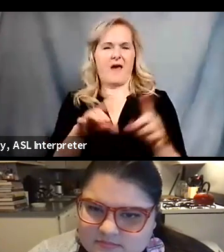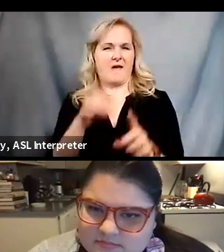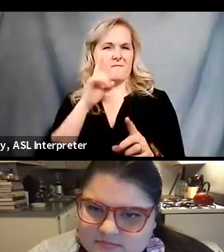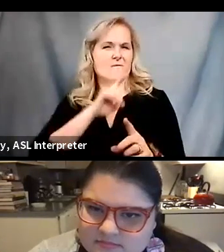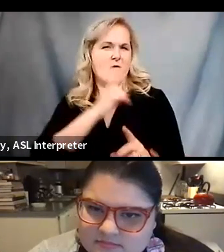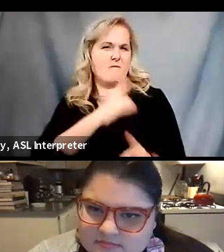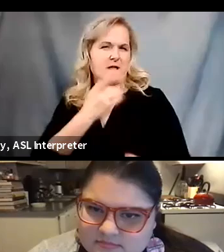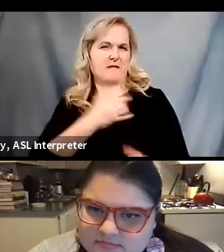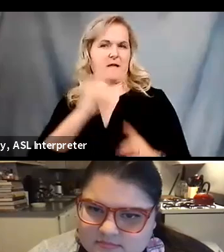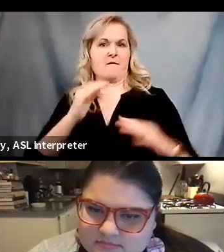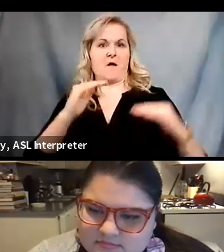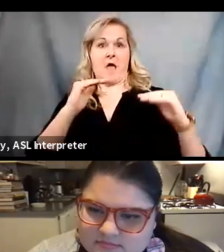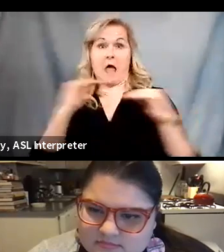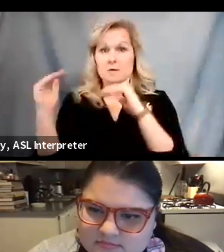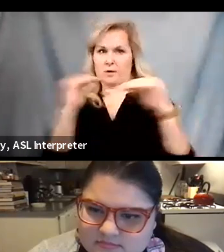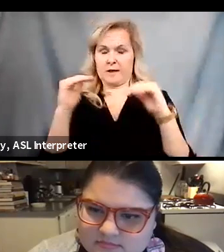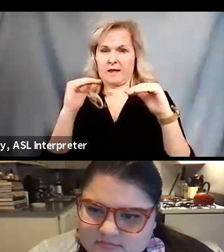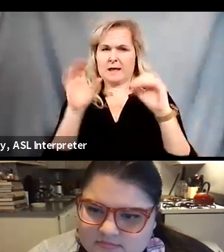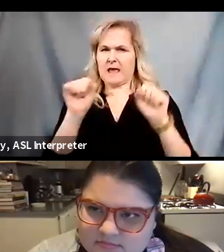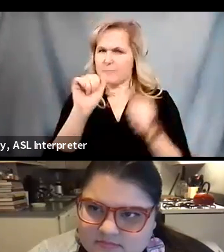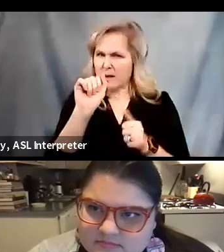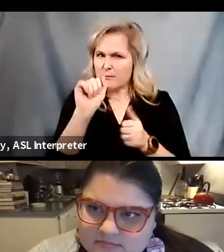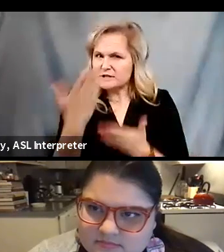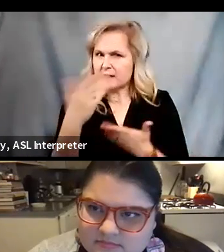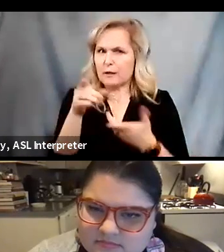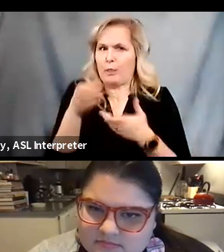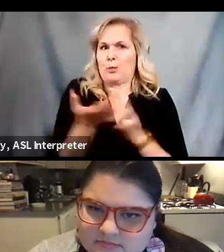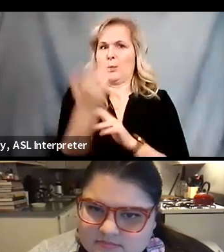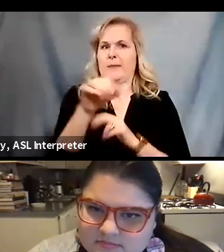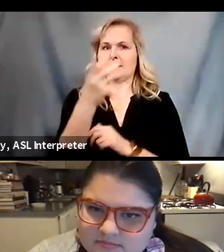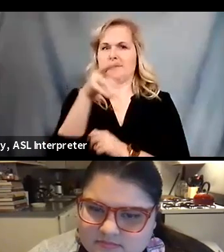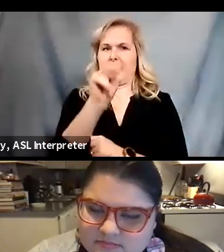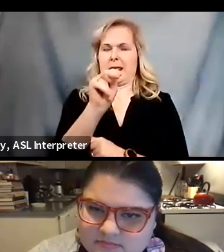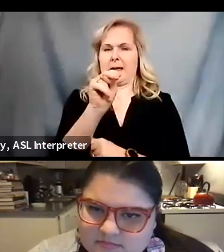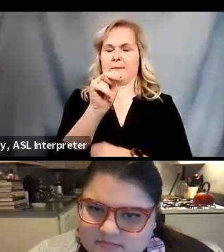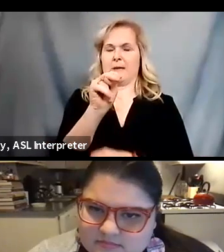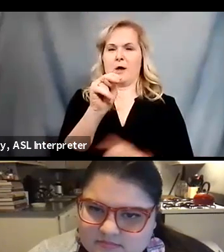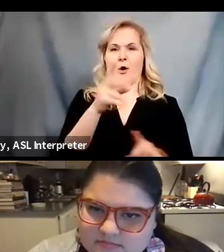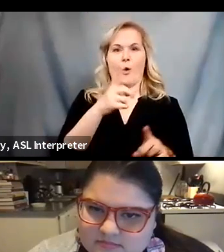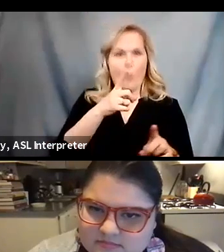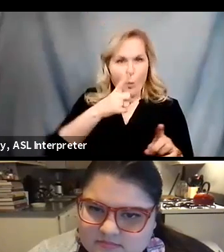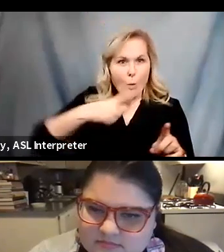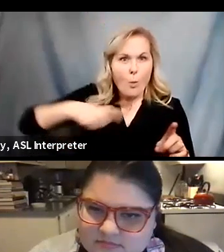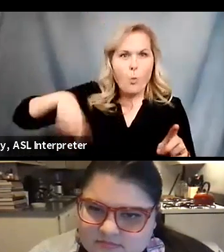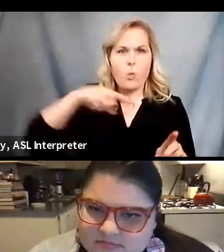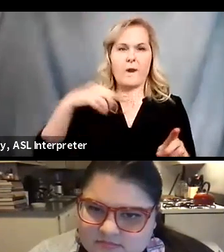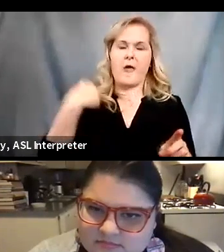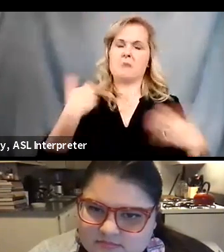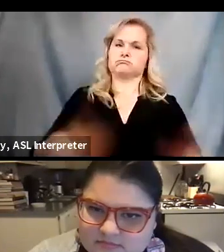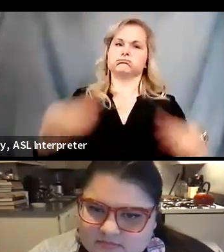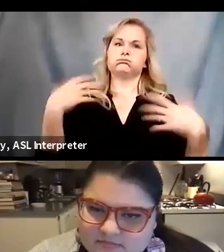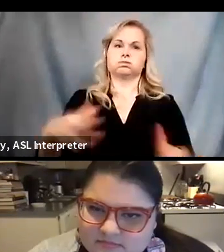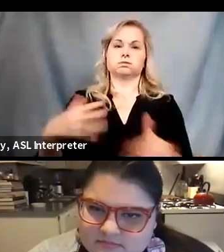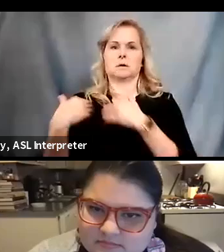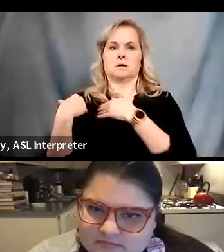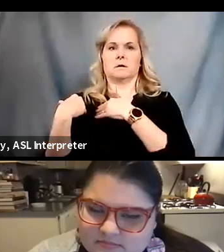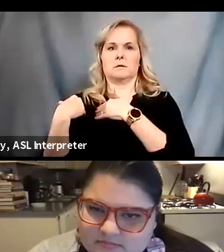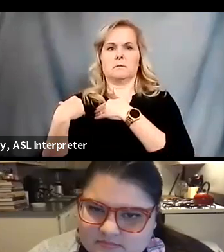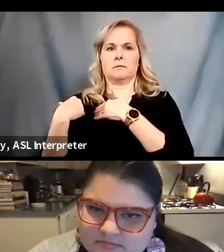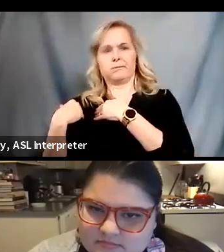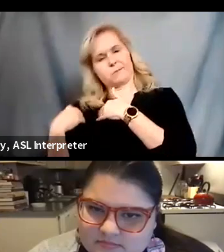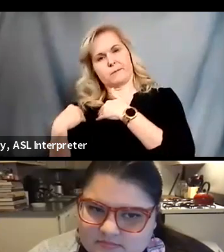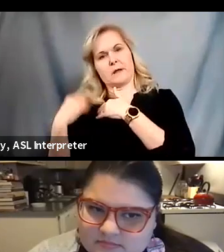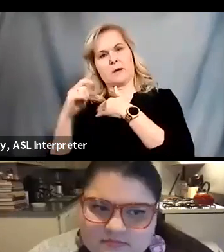equity that can be presented through this medium, I think it behooves us, we have a deep responsibility to think